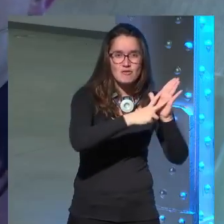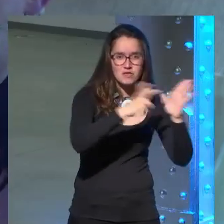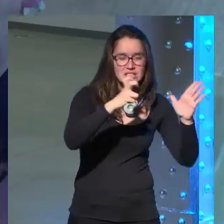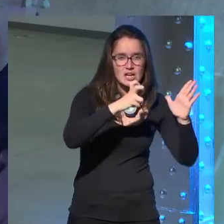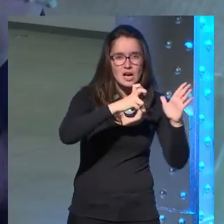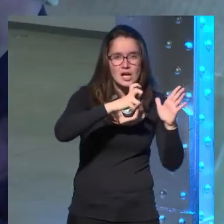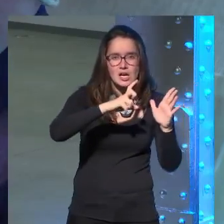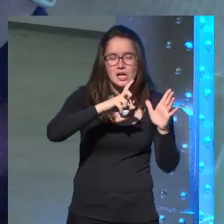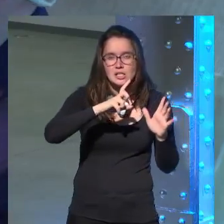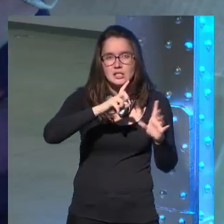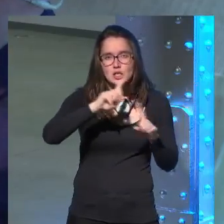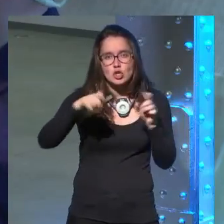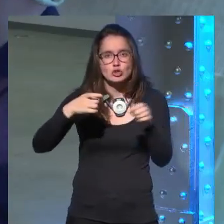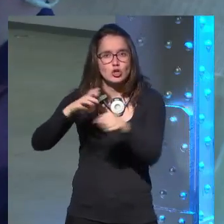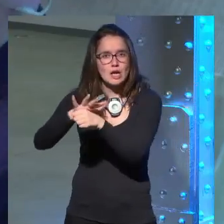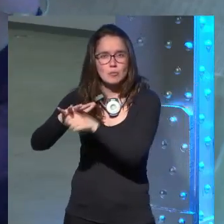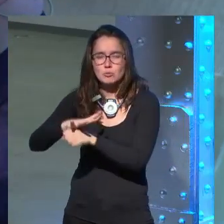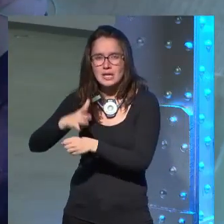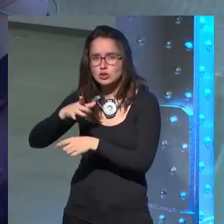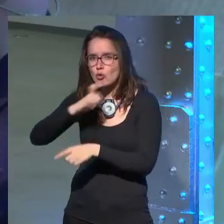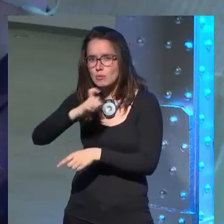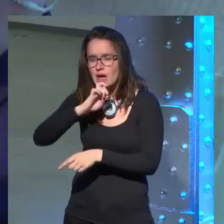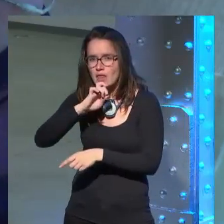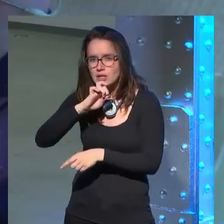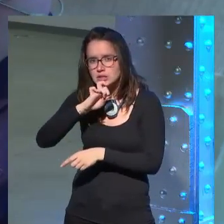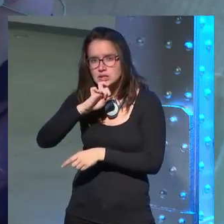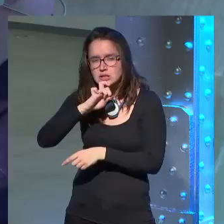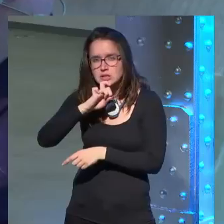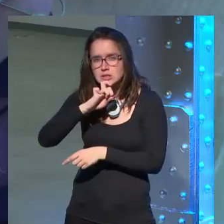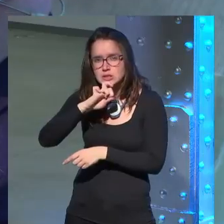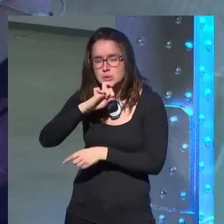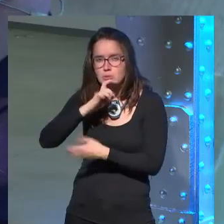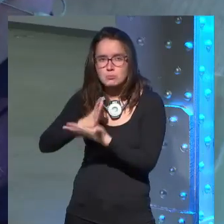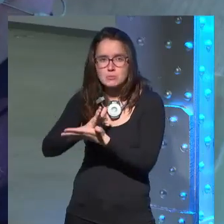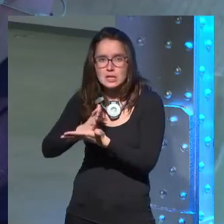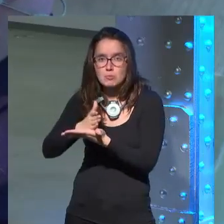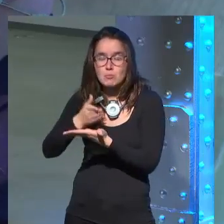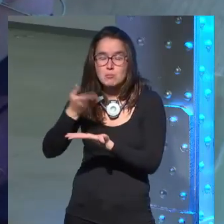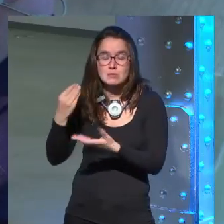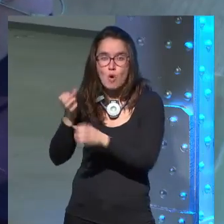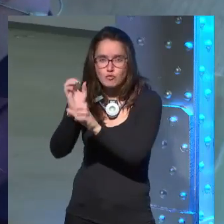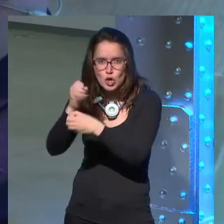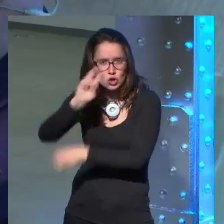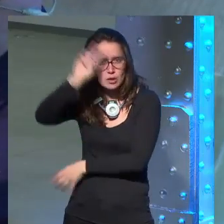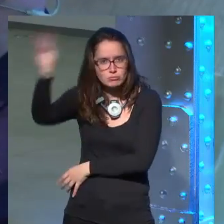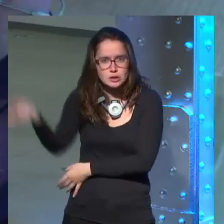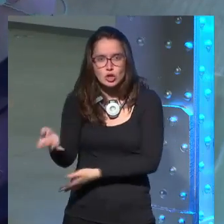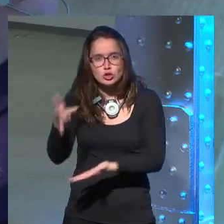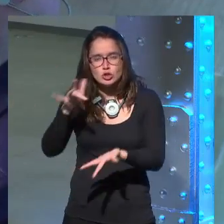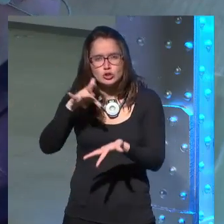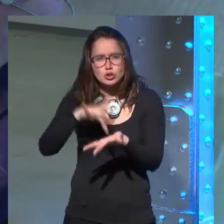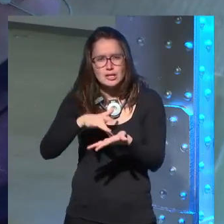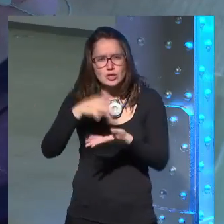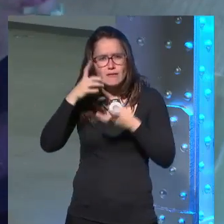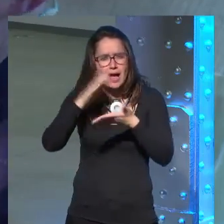your messy subject like biology. But when I was exploring this, I felt that biology probably has